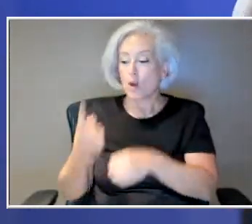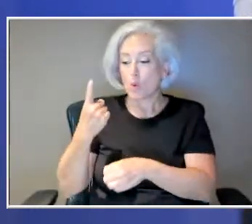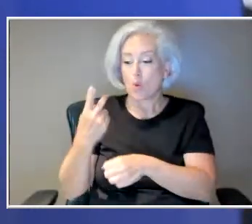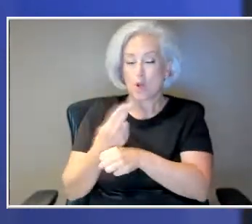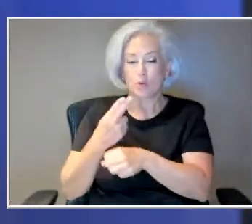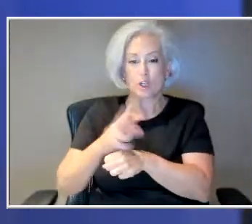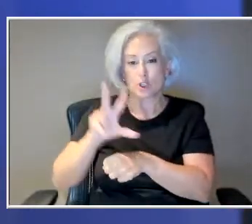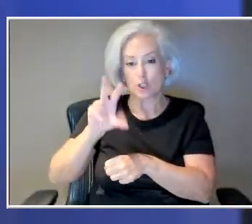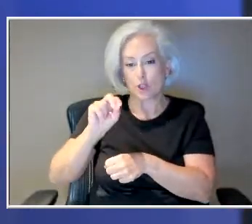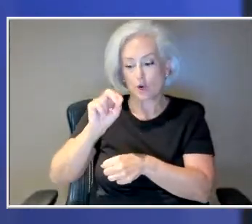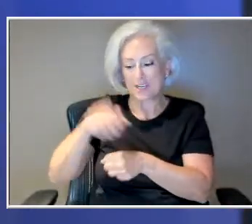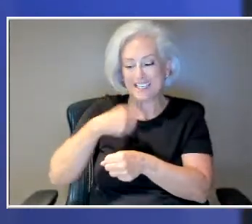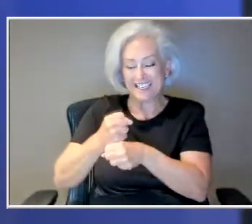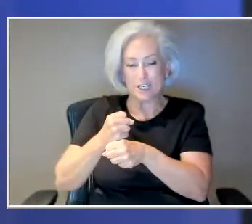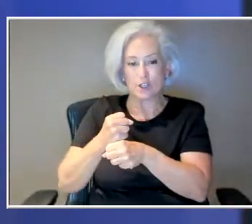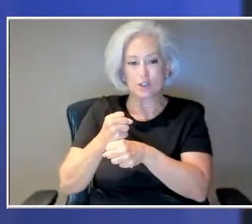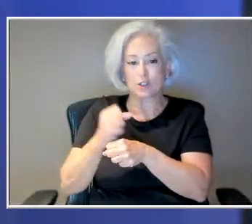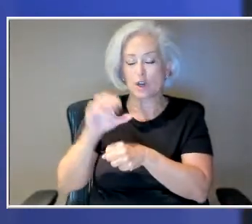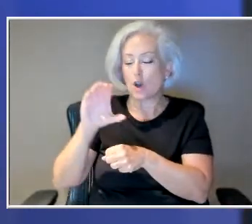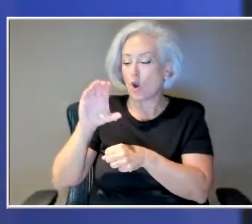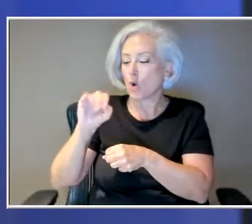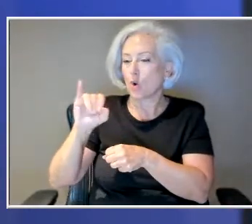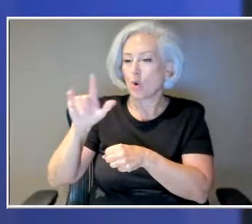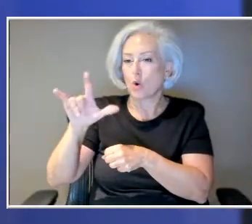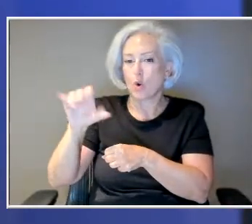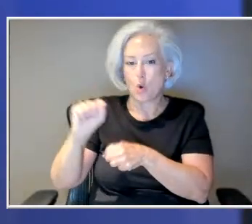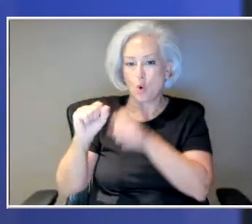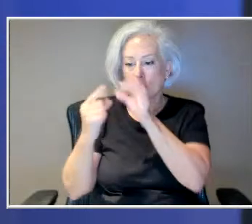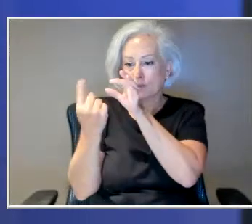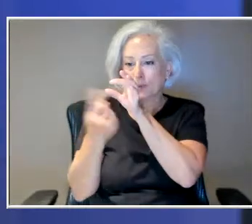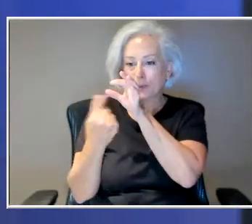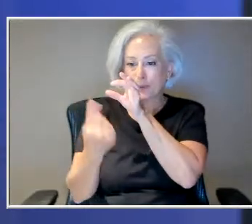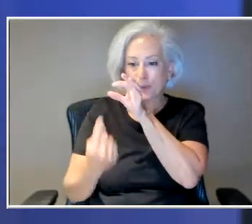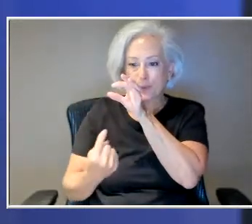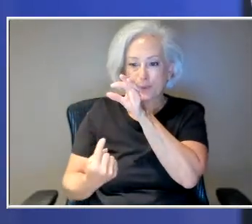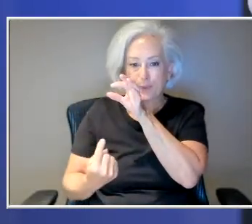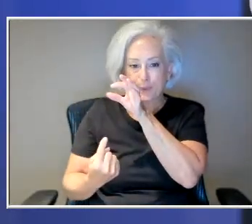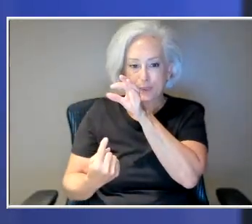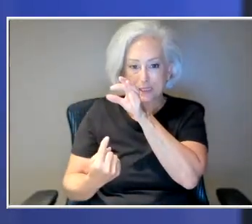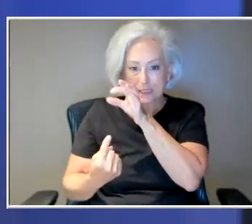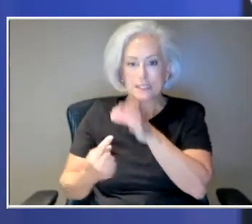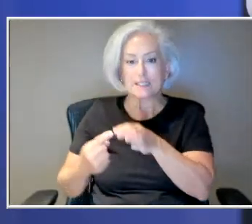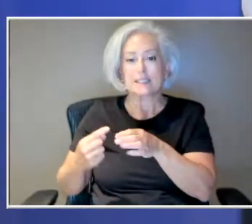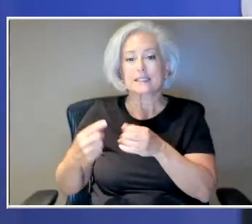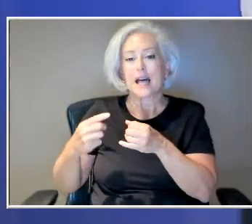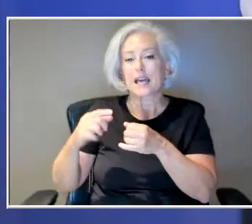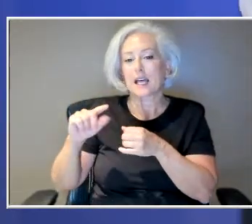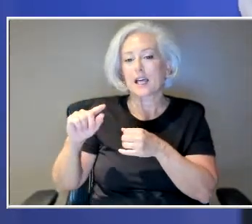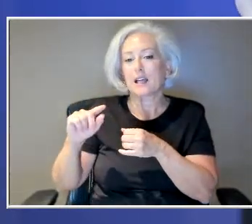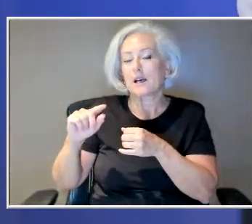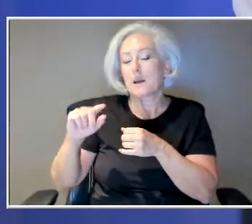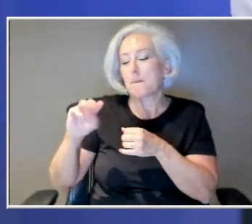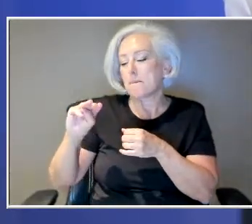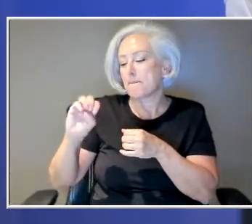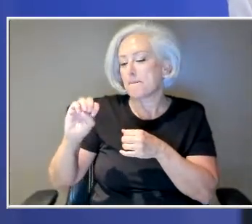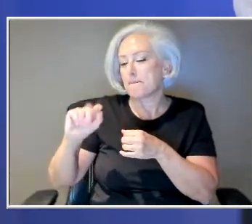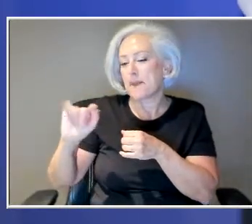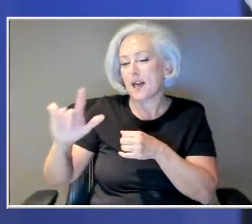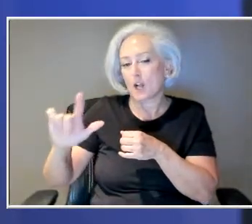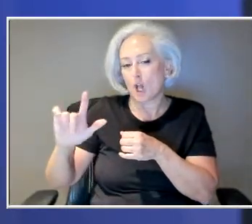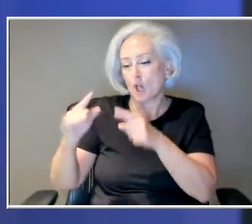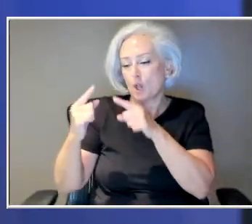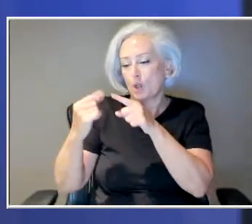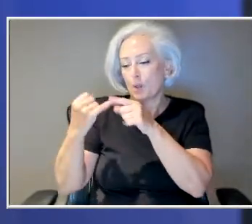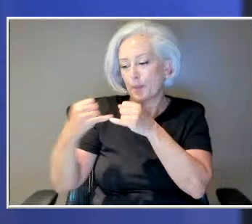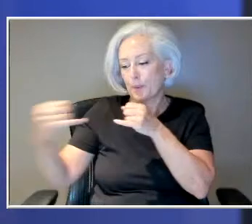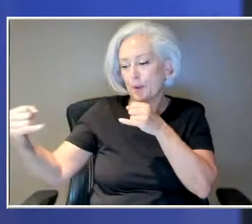coils, these little metallic threads that will curl up like a yarn ball inside the aneurysm. And if you put enough coils